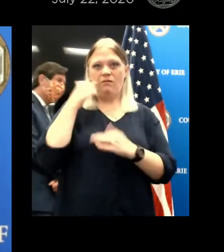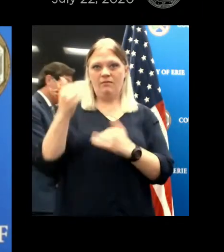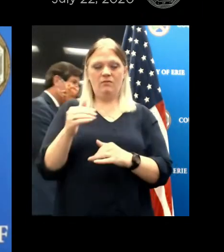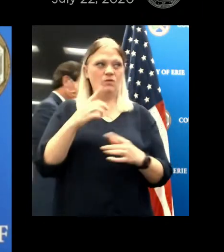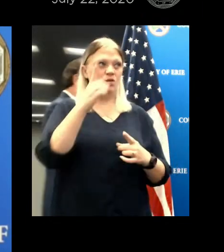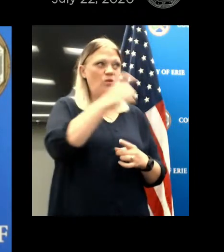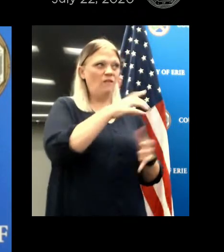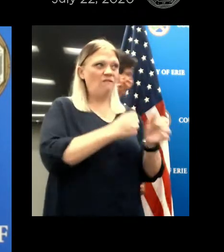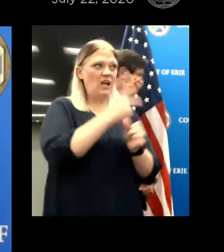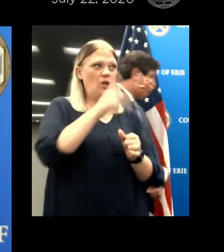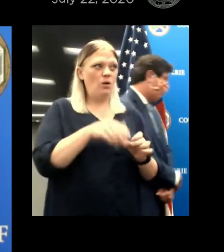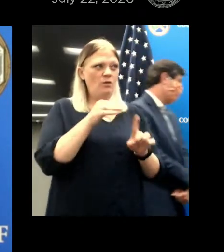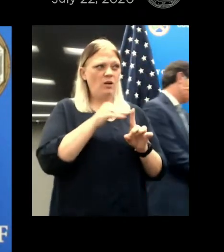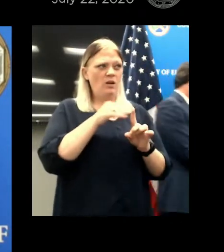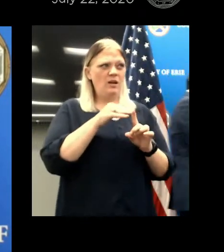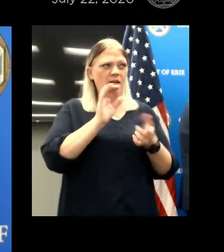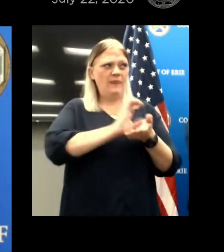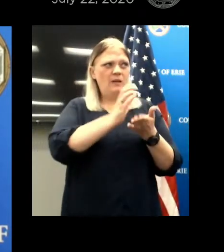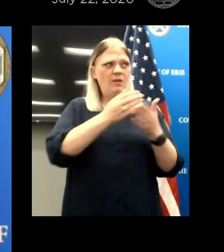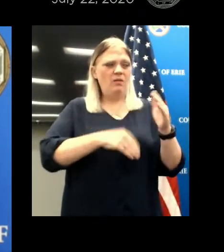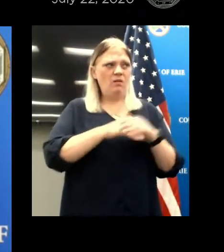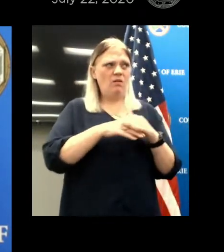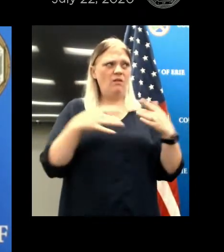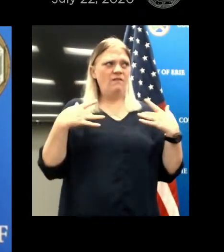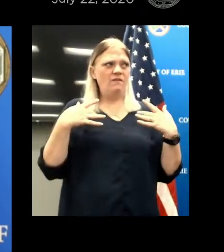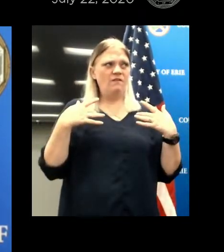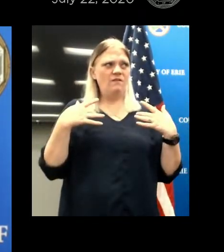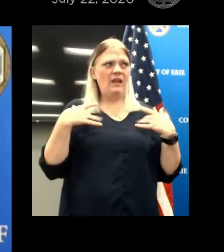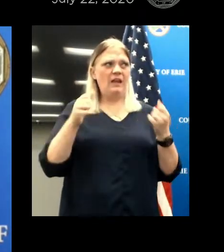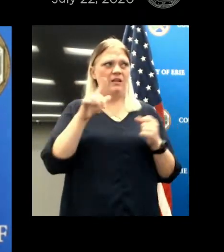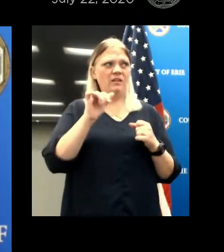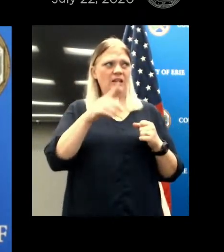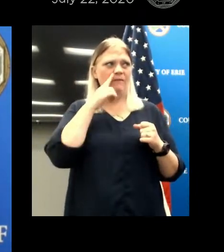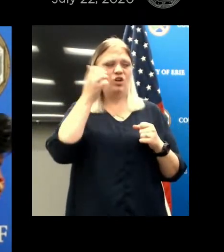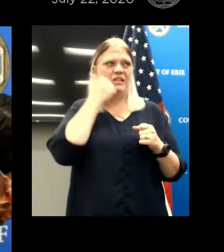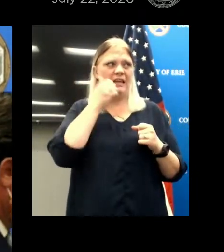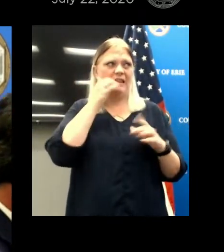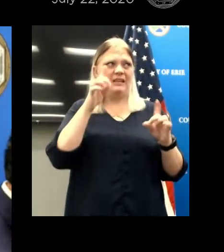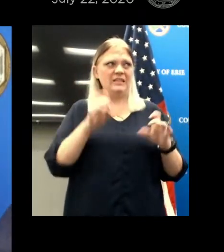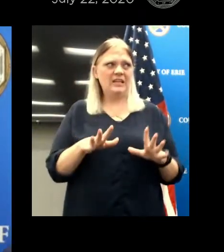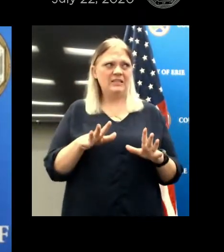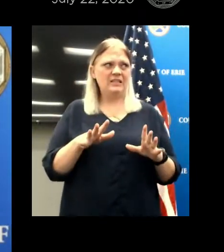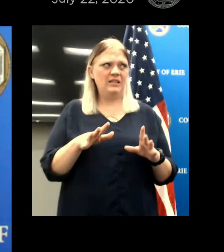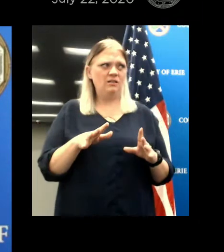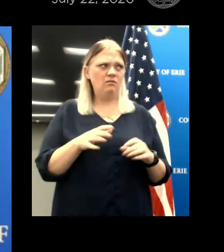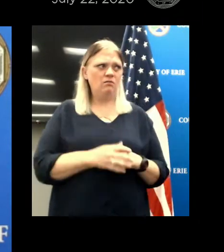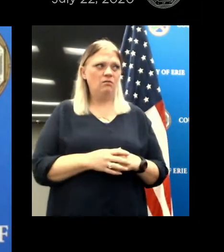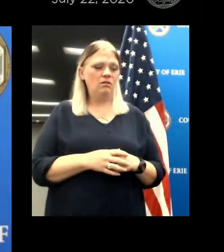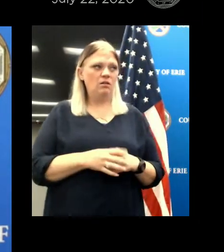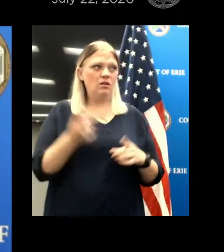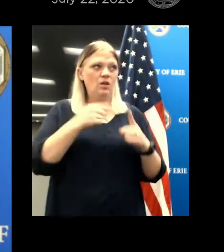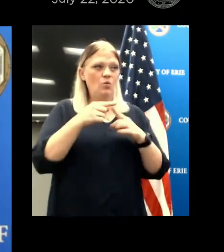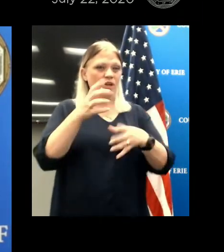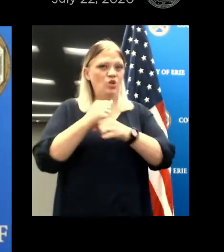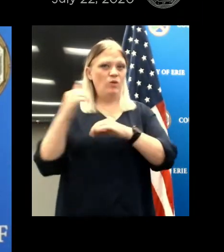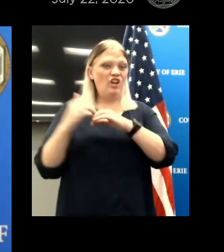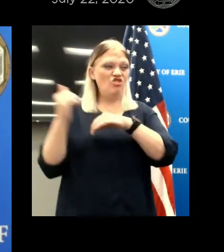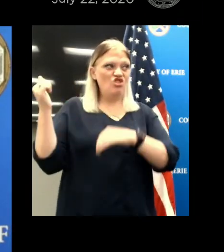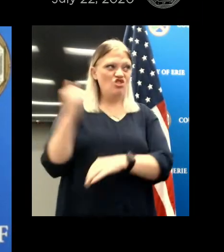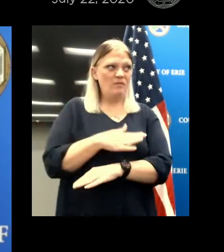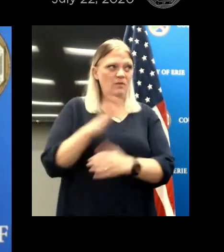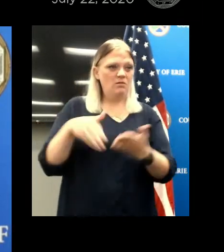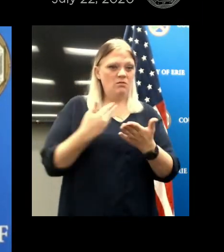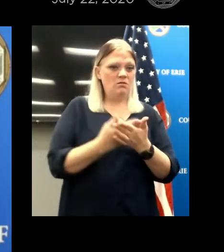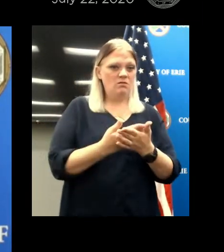you remind us what the capacity is of the public health lab in terms of daily testing? And when you get your shipments in, is it